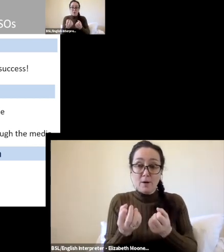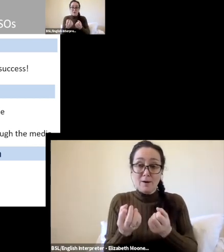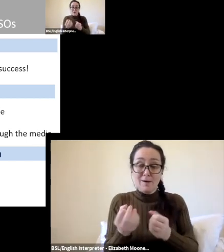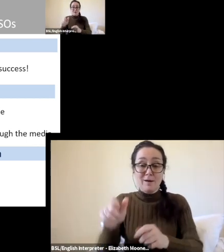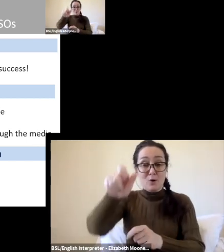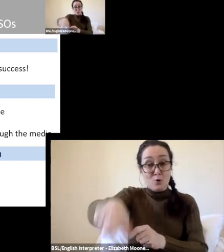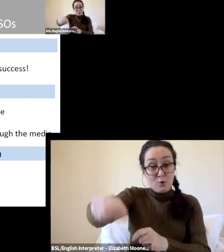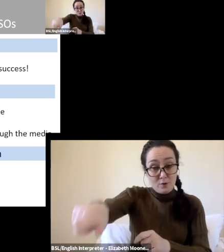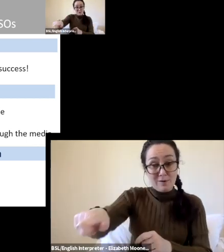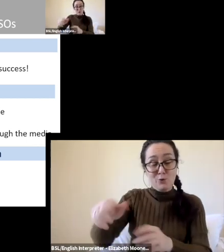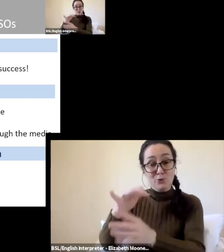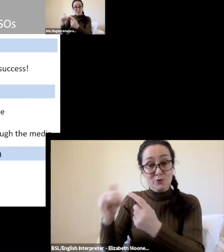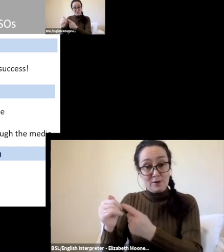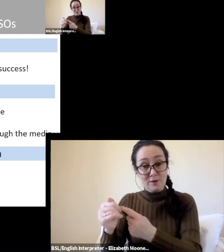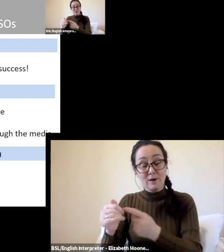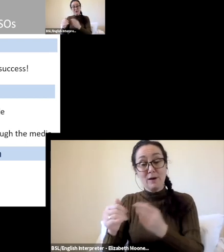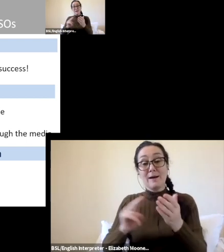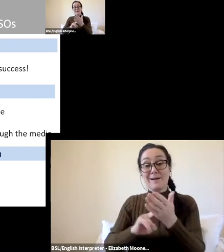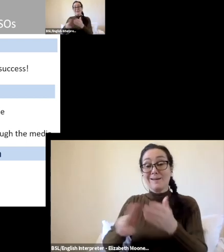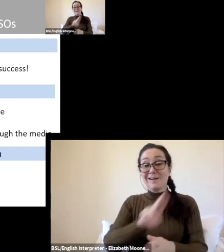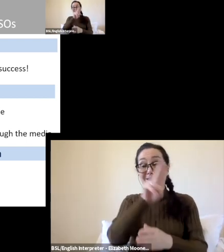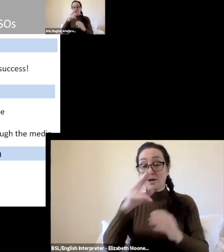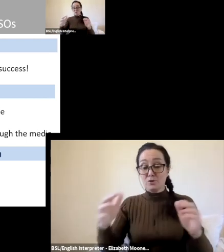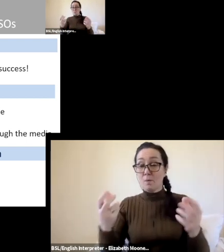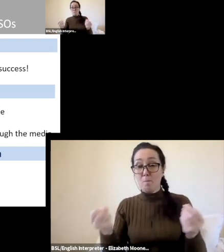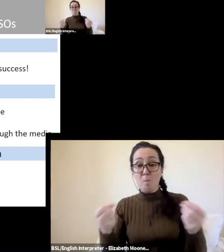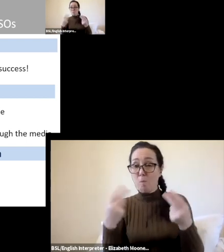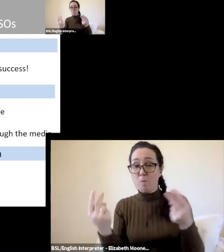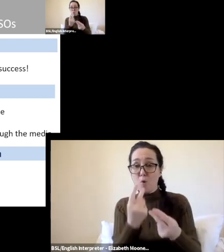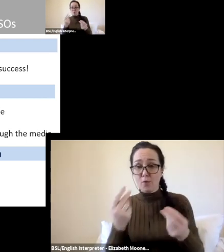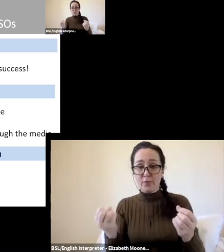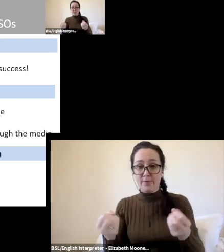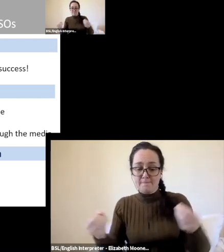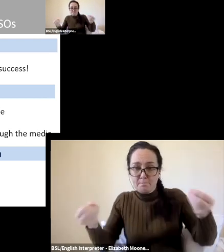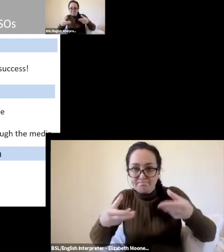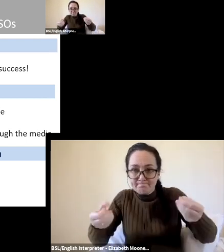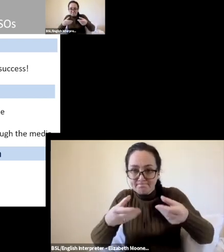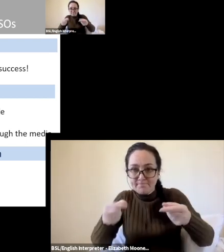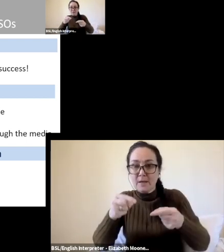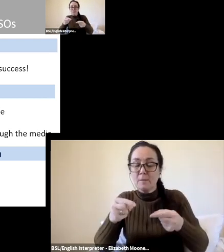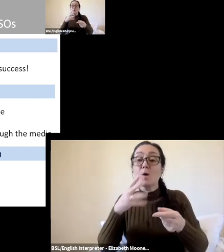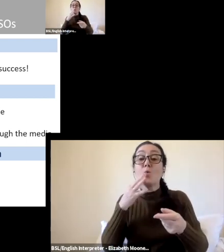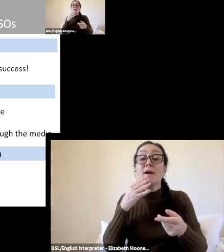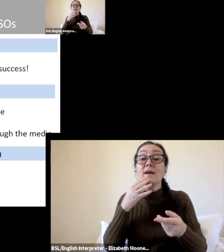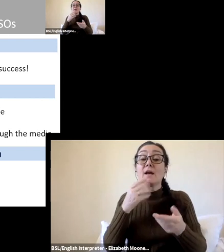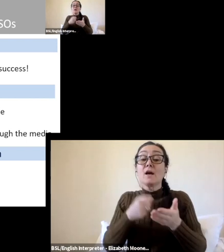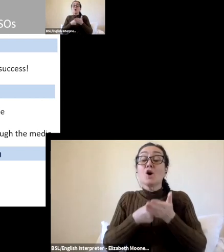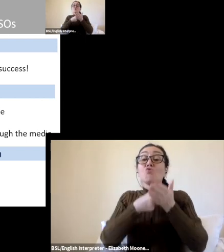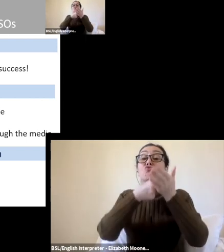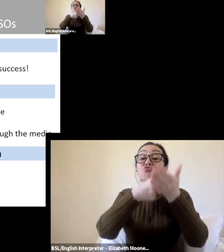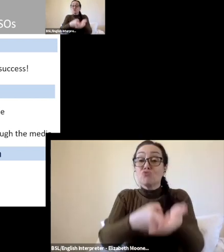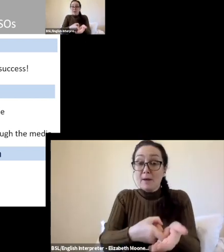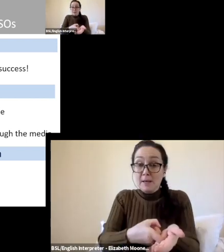that are discussed at the international level here in Geneva. But then once those recommendations are made, once